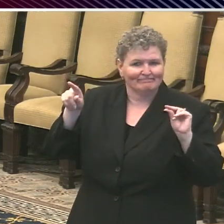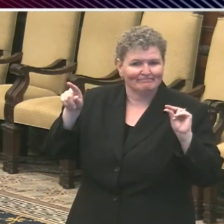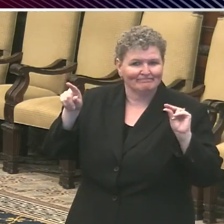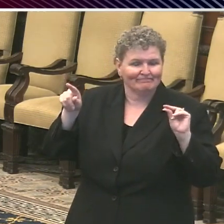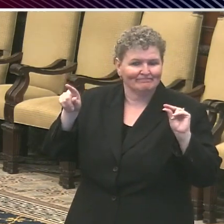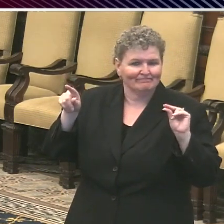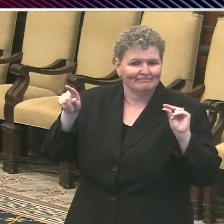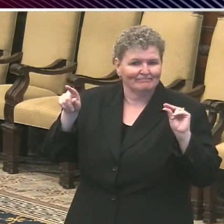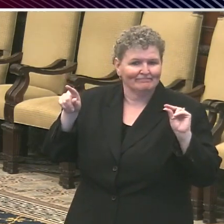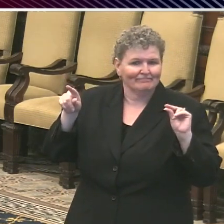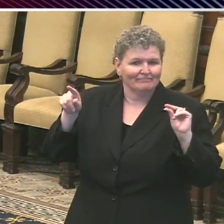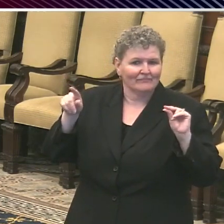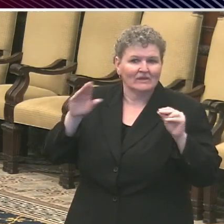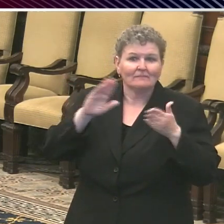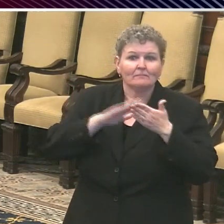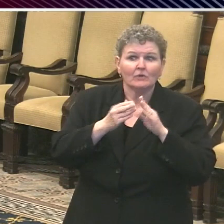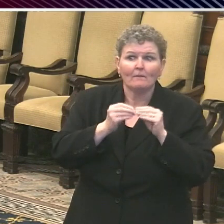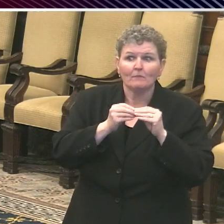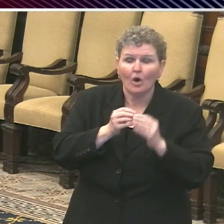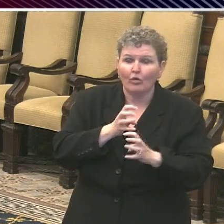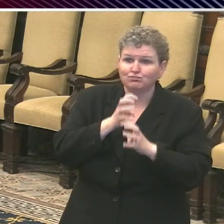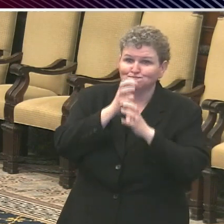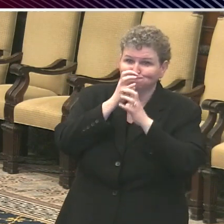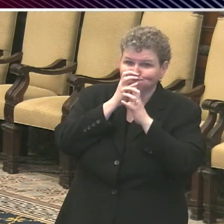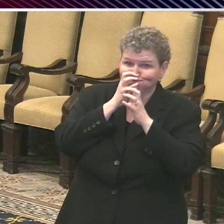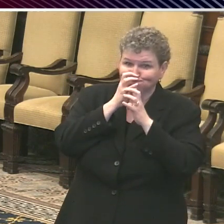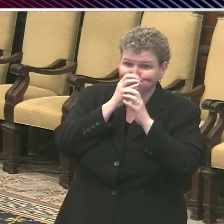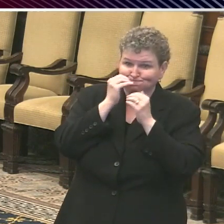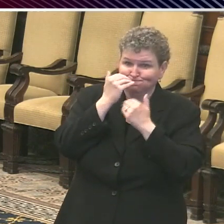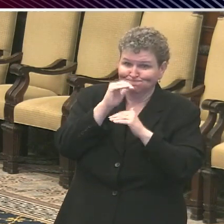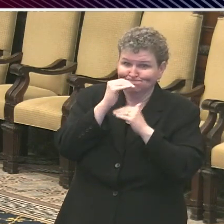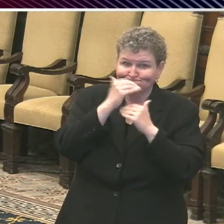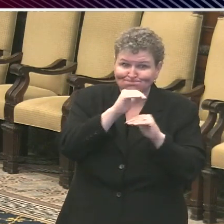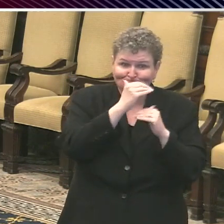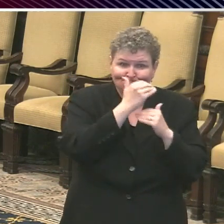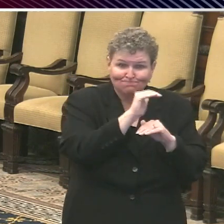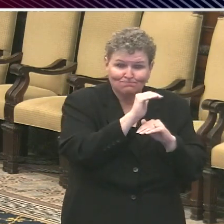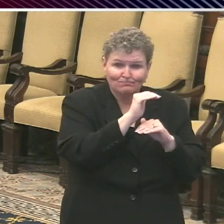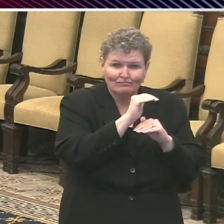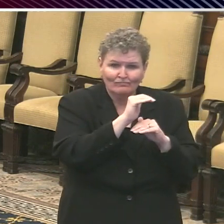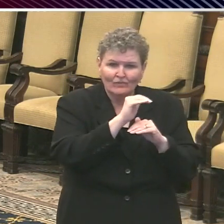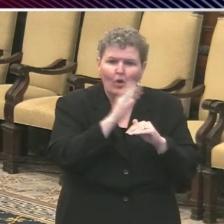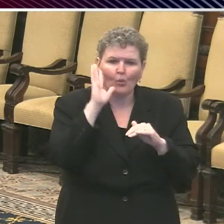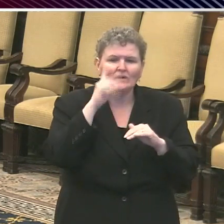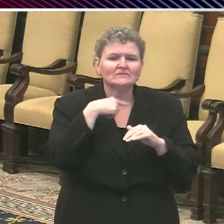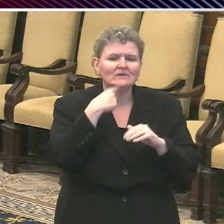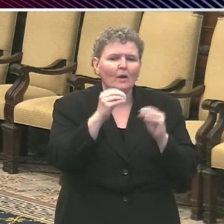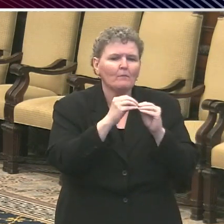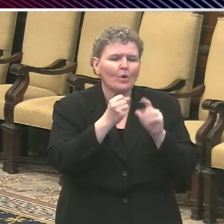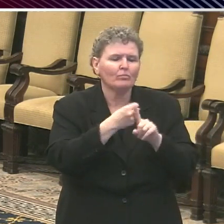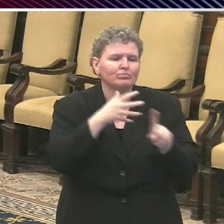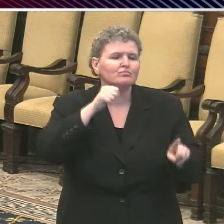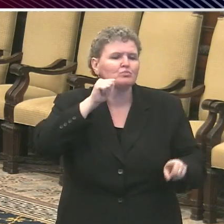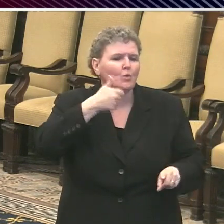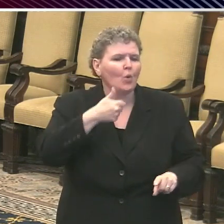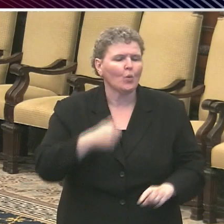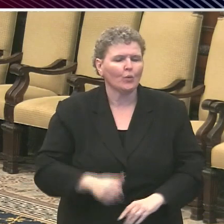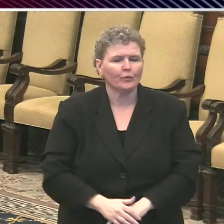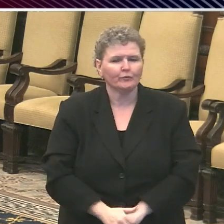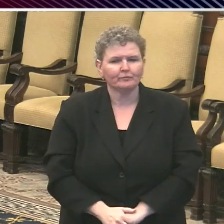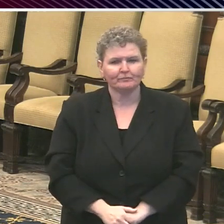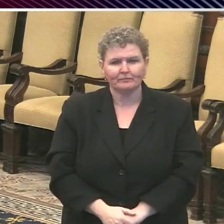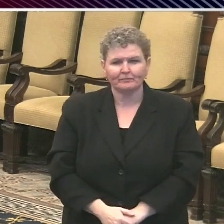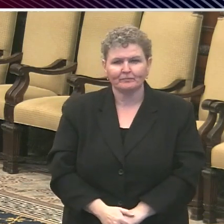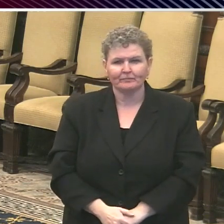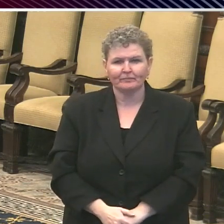whether we'll be tighter on what the restrictions are, let me just defer that to tomorrow when we lay out the plan. Okay, thanks very much.